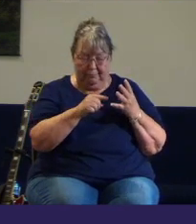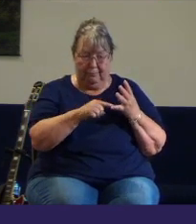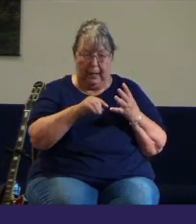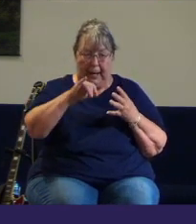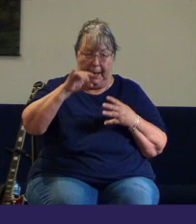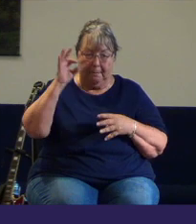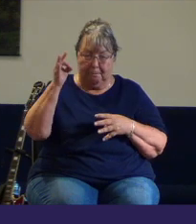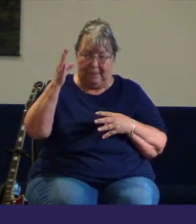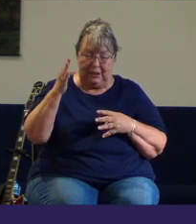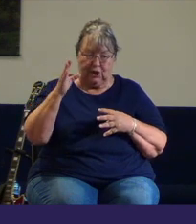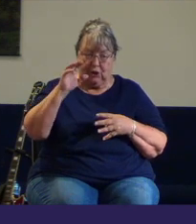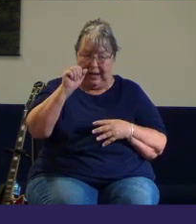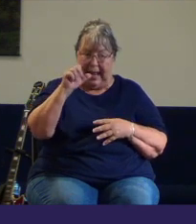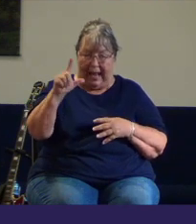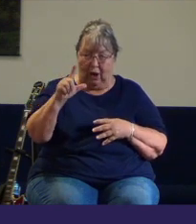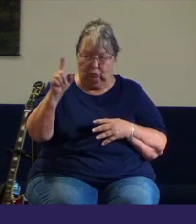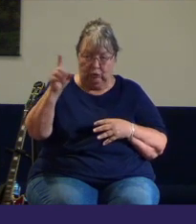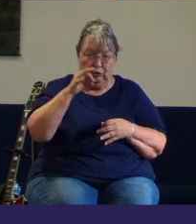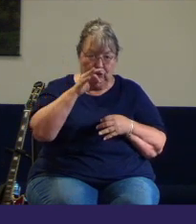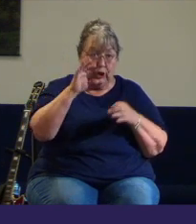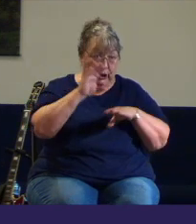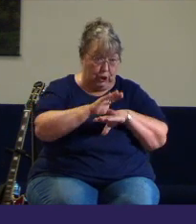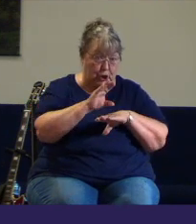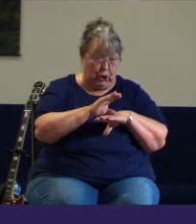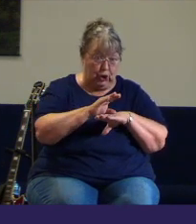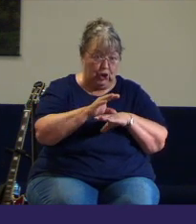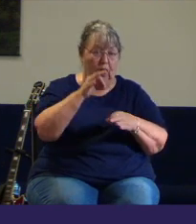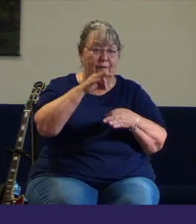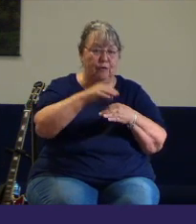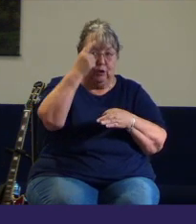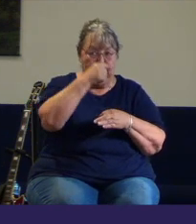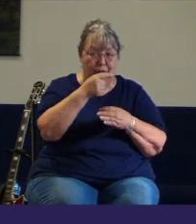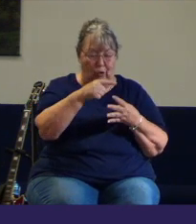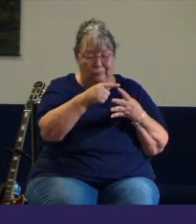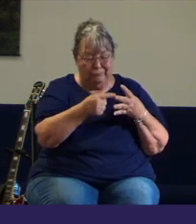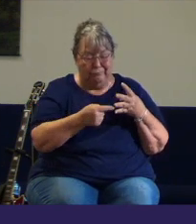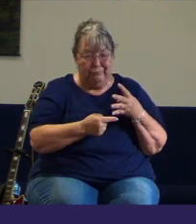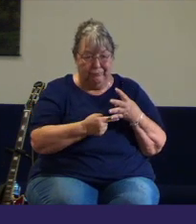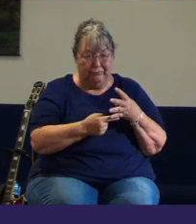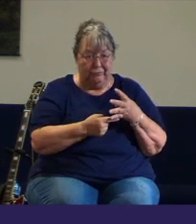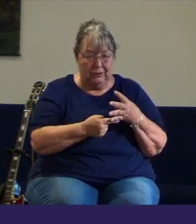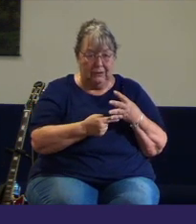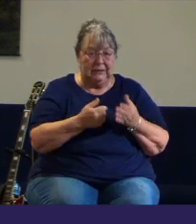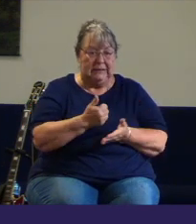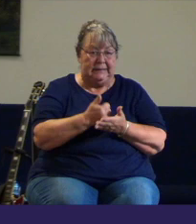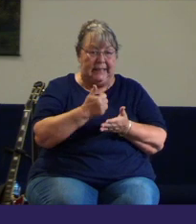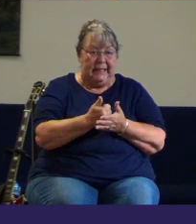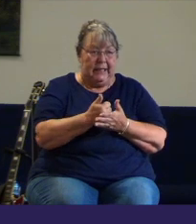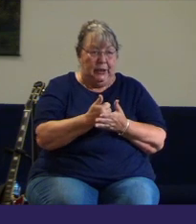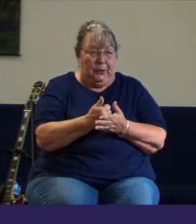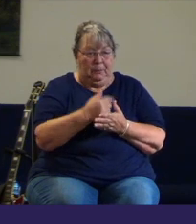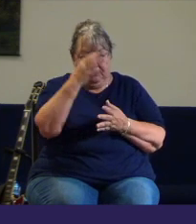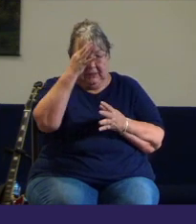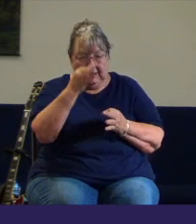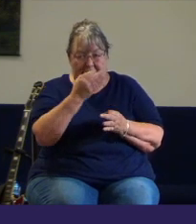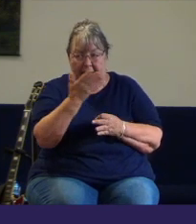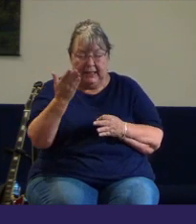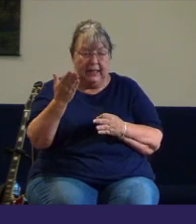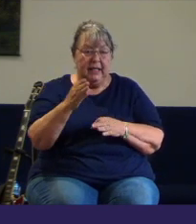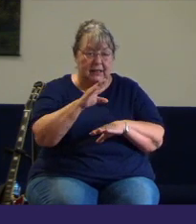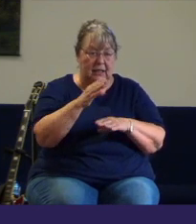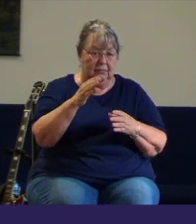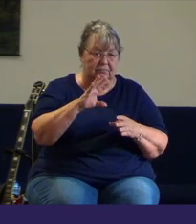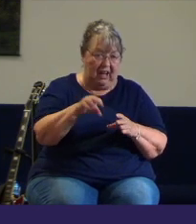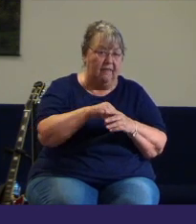and for voting these guys in. And these are the ones that are going to be praying with me regarding the next leaders of our church, office leaders.